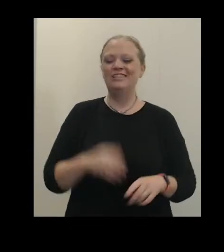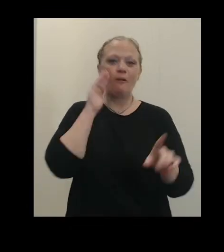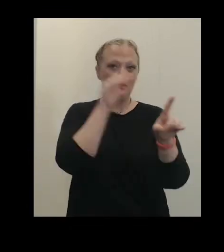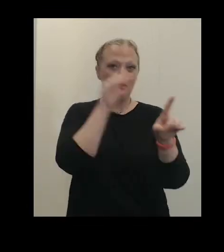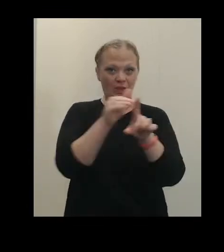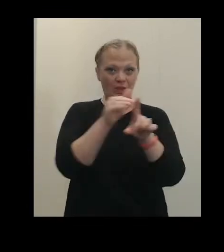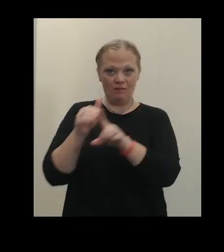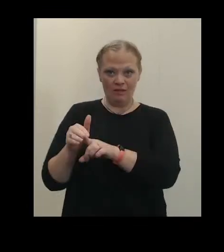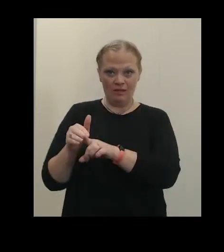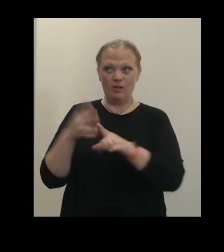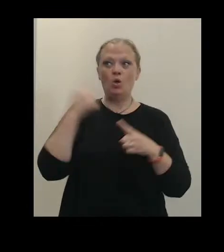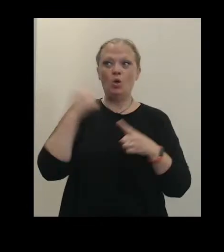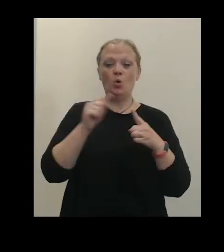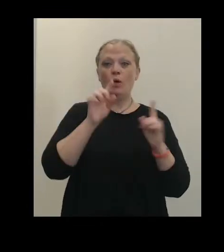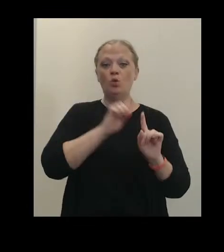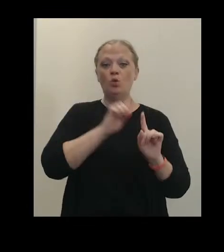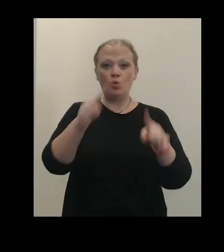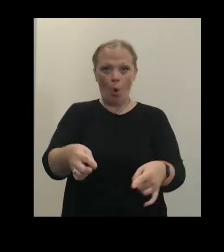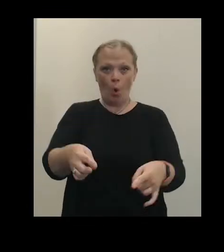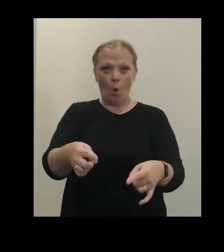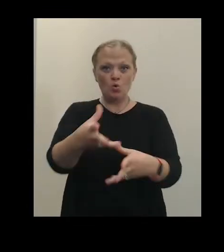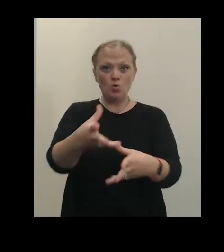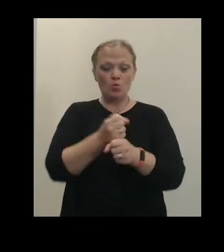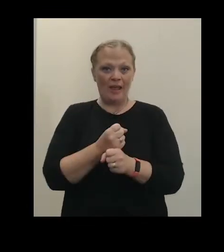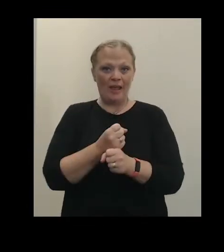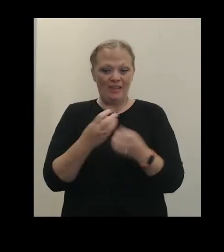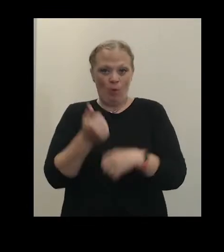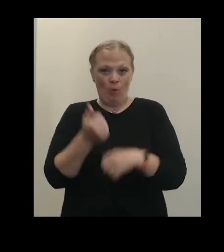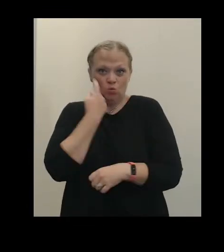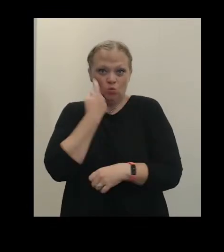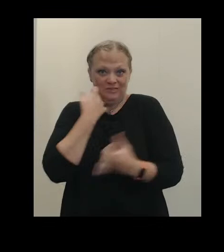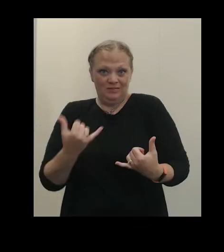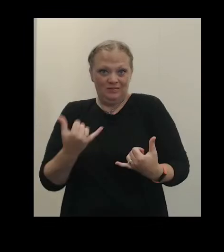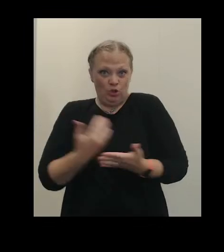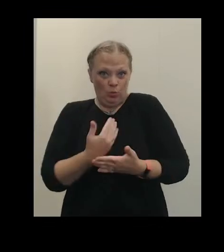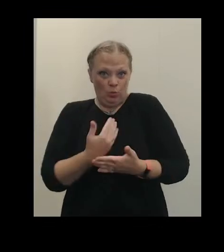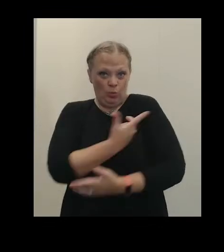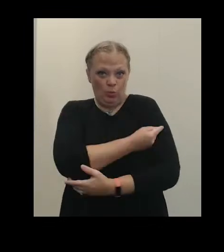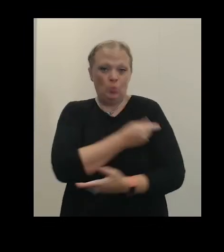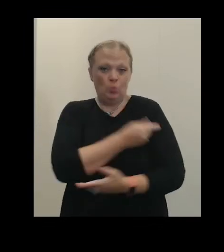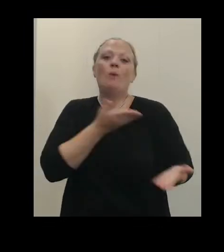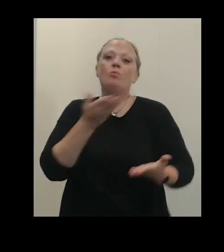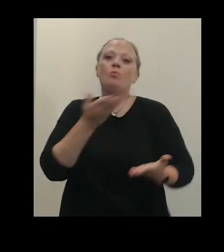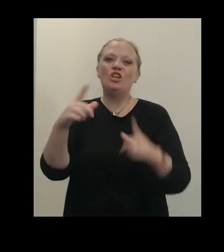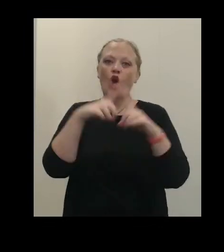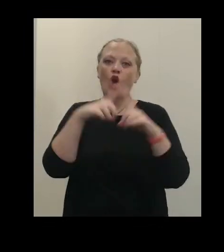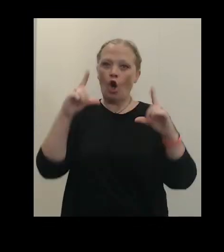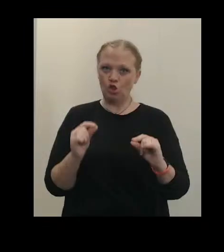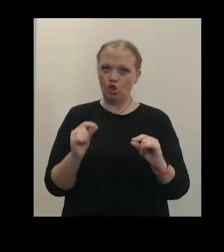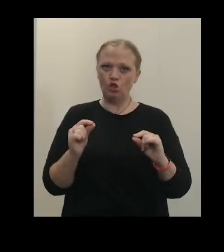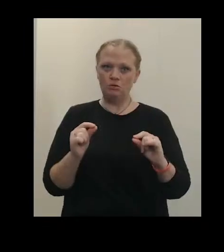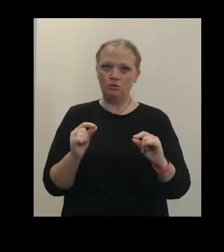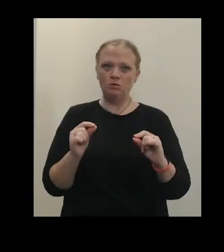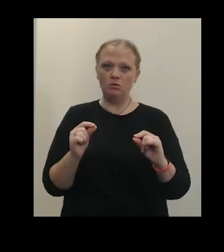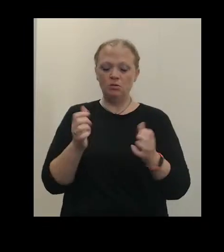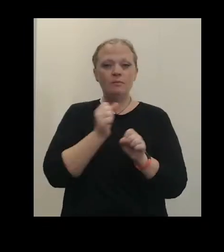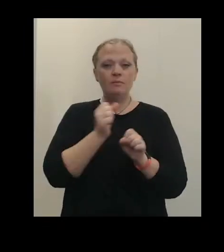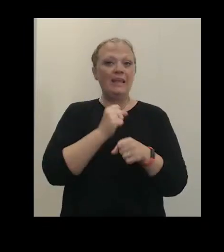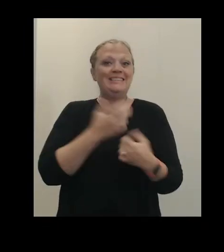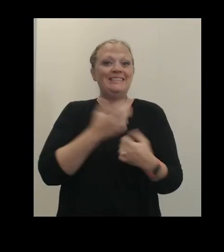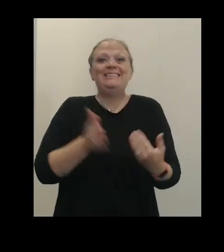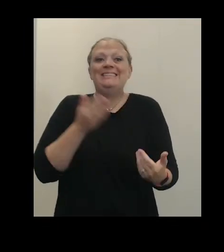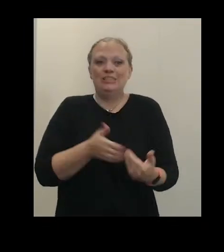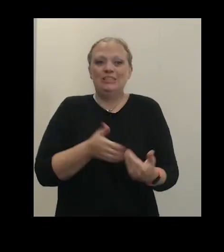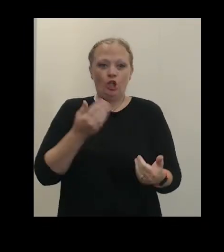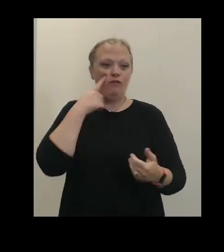everybody, when you are going to get the latest vaccine, make sure you bring your card. Makes it so much easier for those that